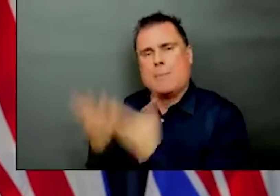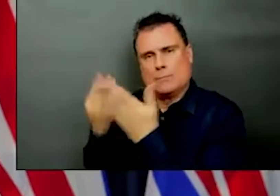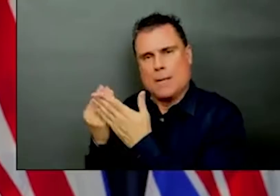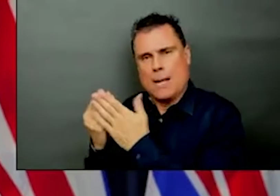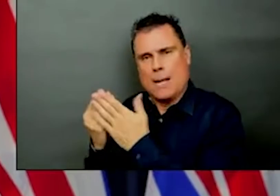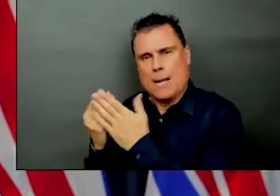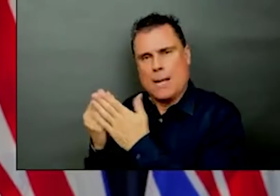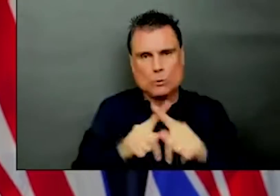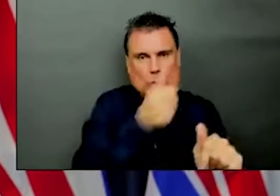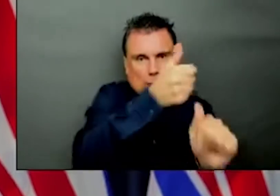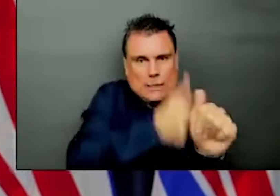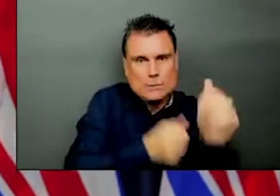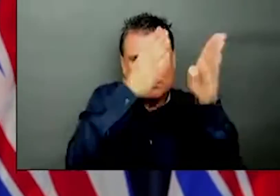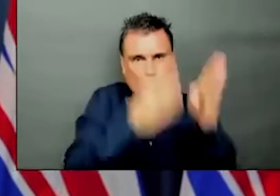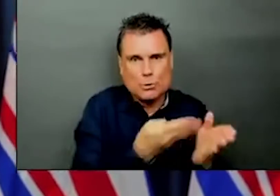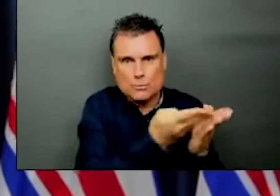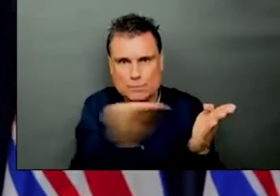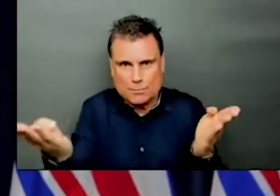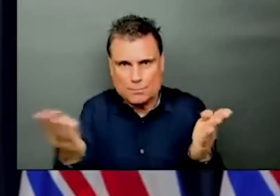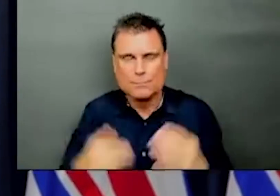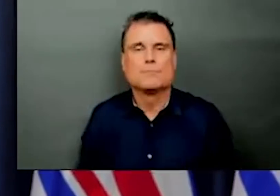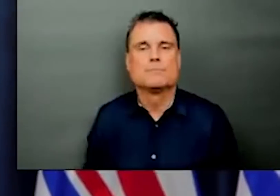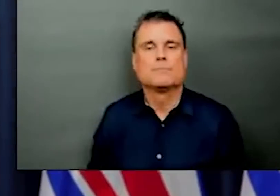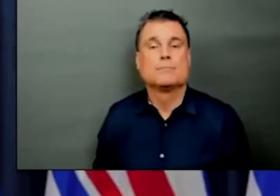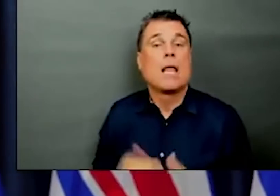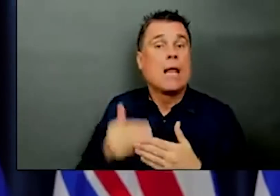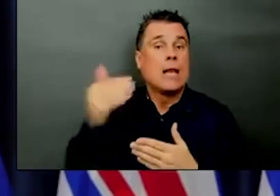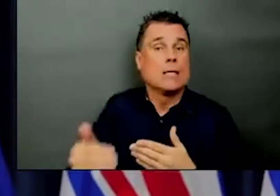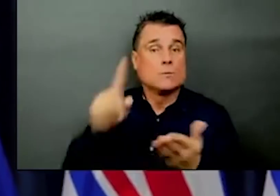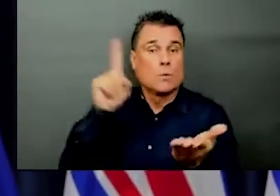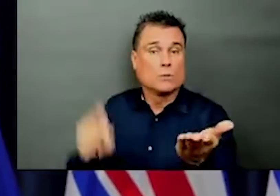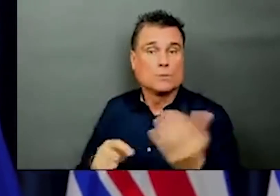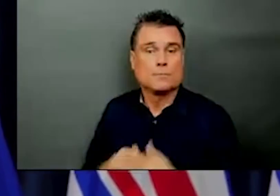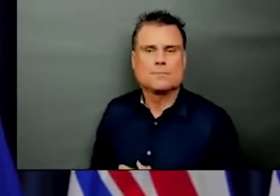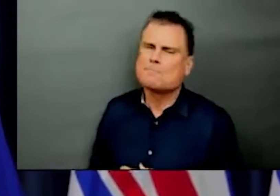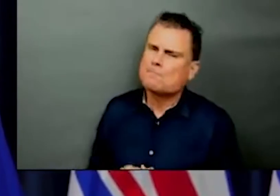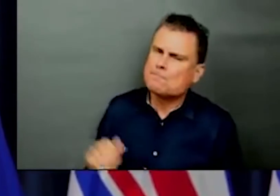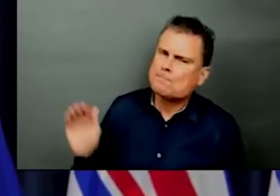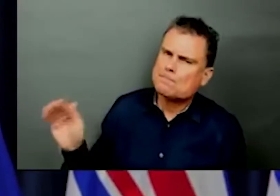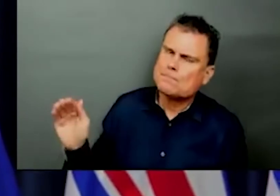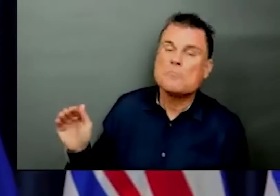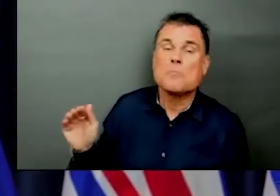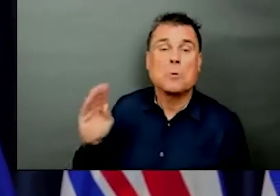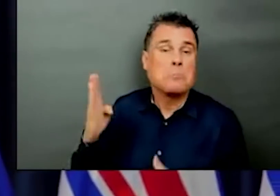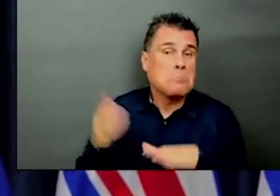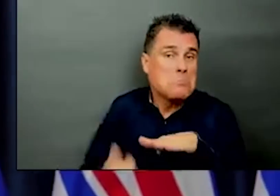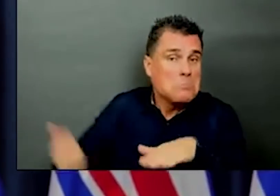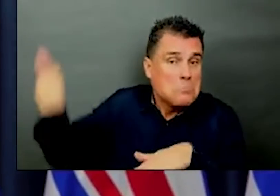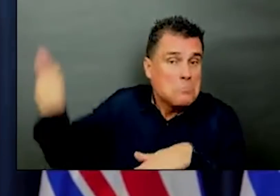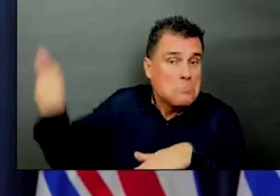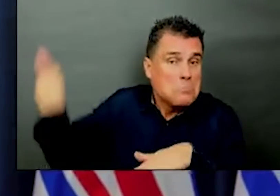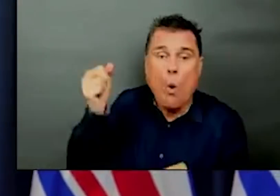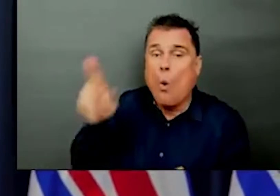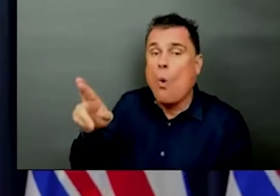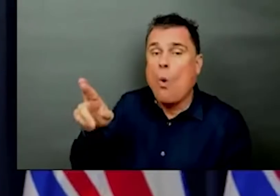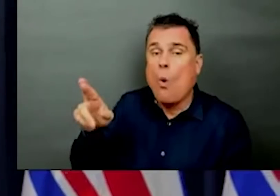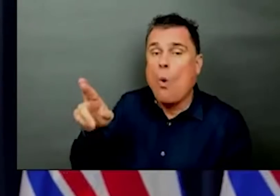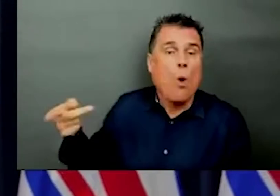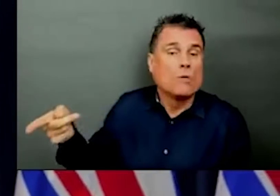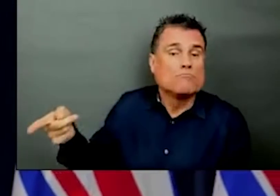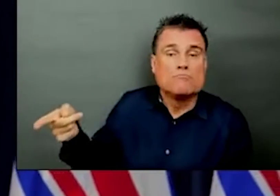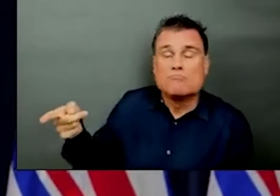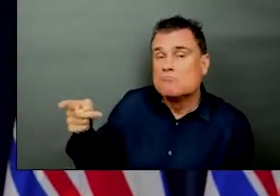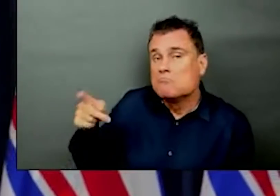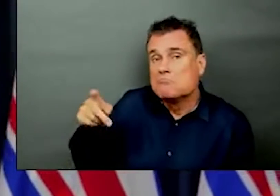Hello. I'm not sure if it's the Premier or Mr. Jimenez will answer this, but, ICBC out of the red, yay, people are happy about that,